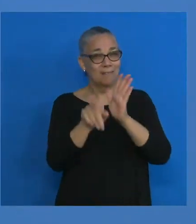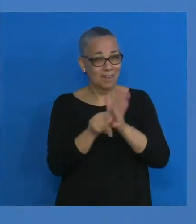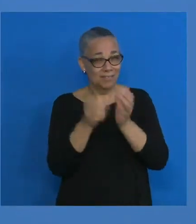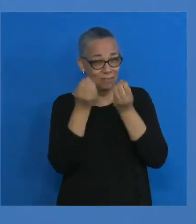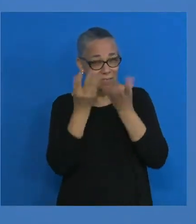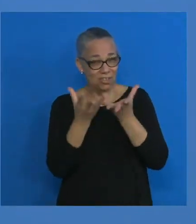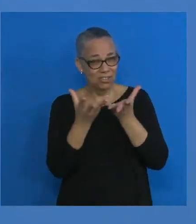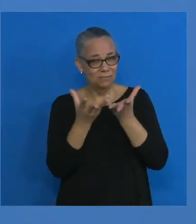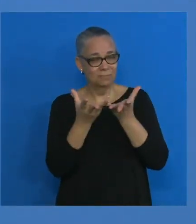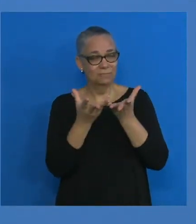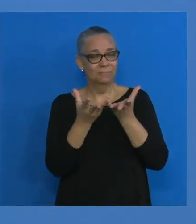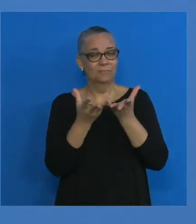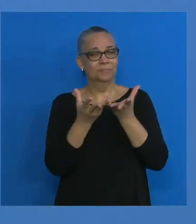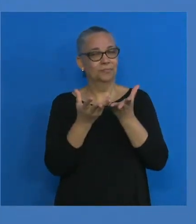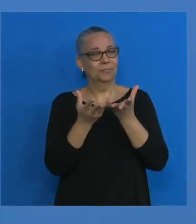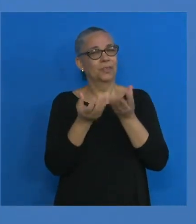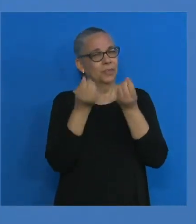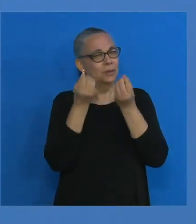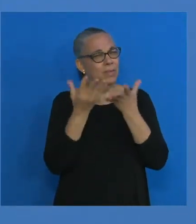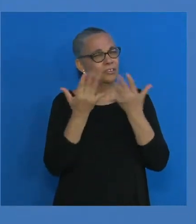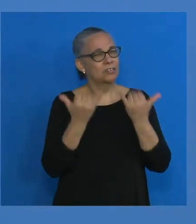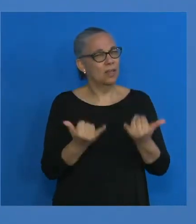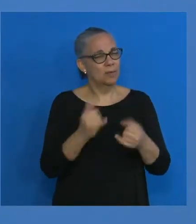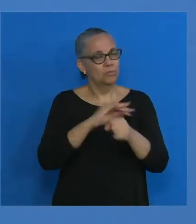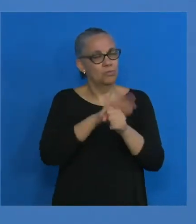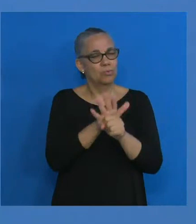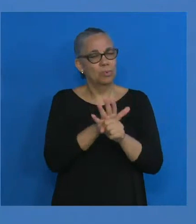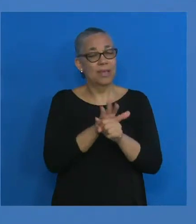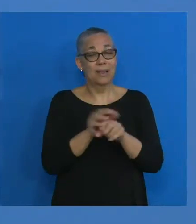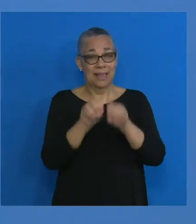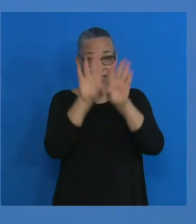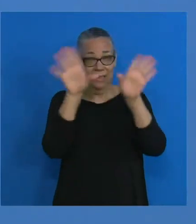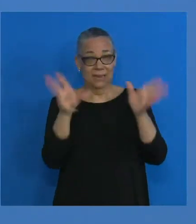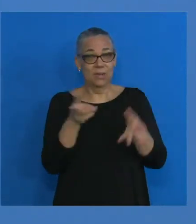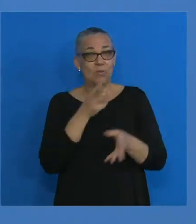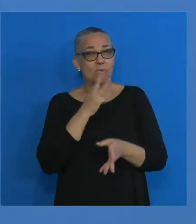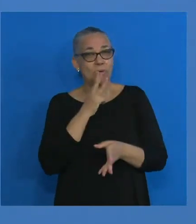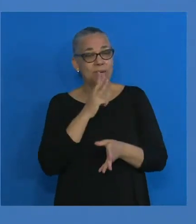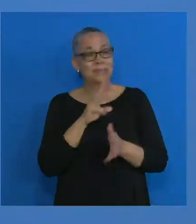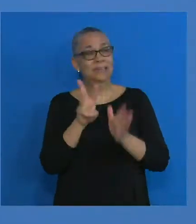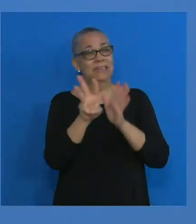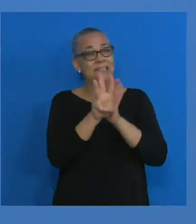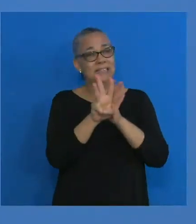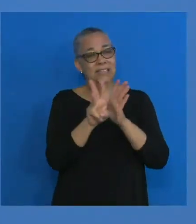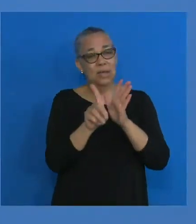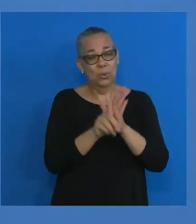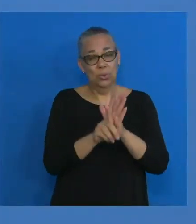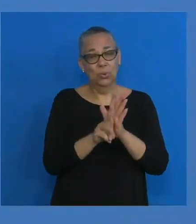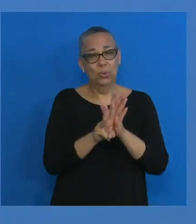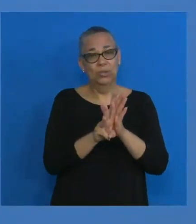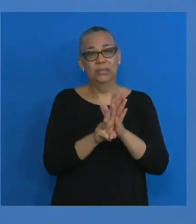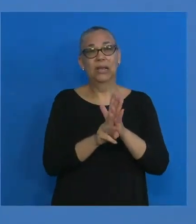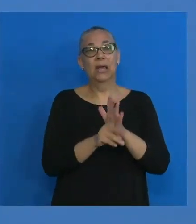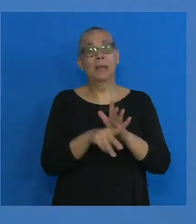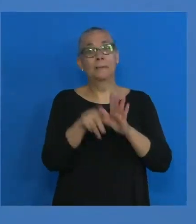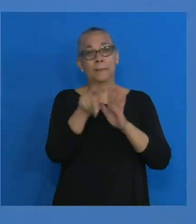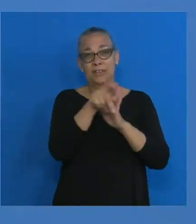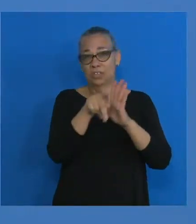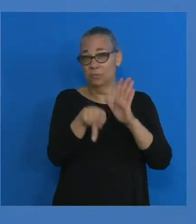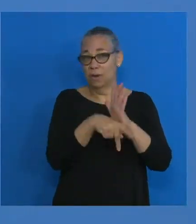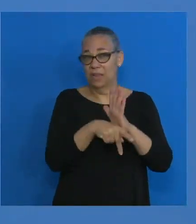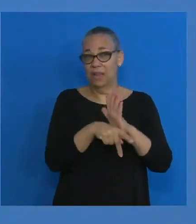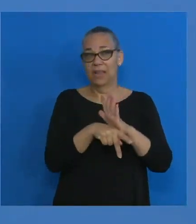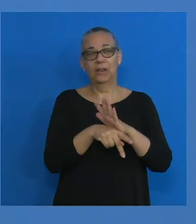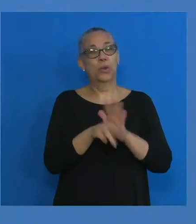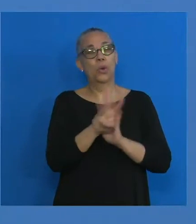you with updates regarding the COVID-19 developments at Clearwater Middle School, Diallo Middle School, Paget Primary, West End